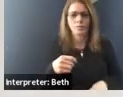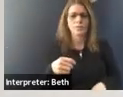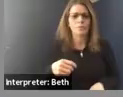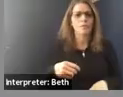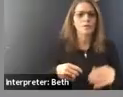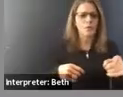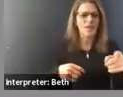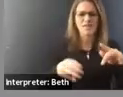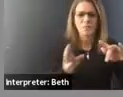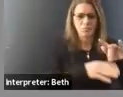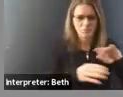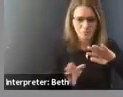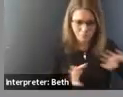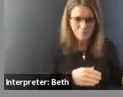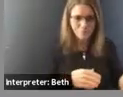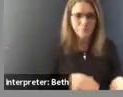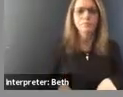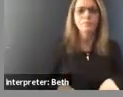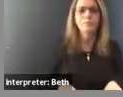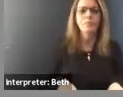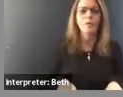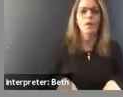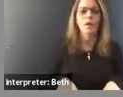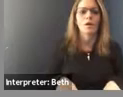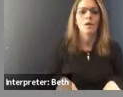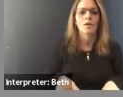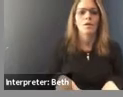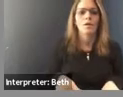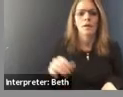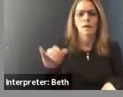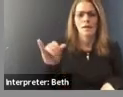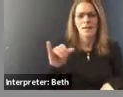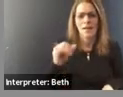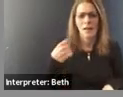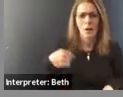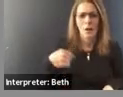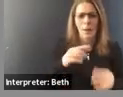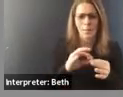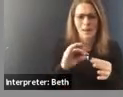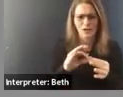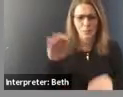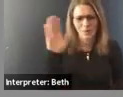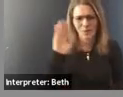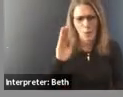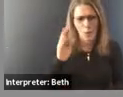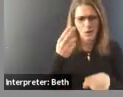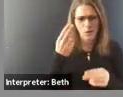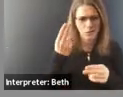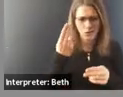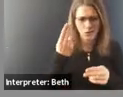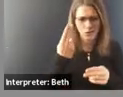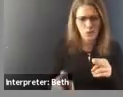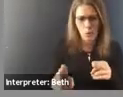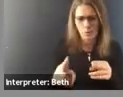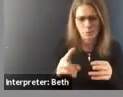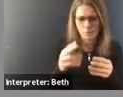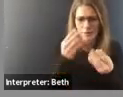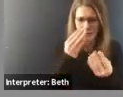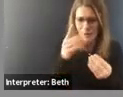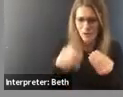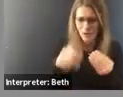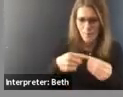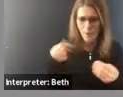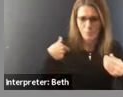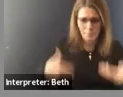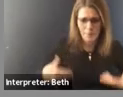here. And as we alluded to as well, you know, quick information about me. I'm going to tell you about my background and how I got to